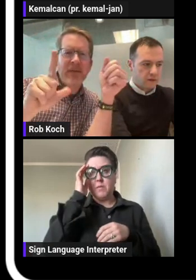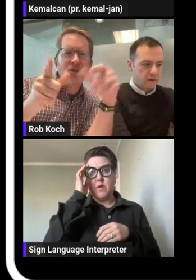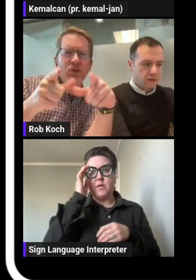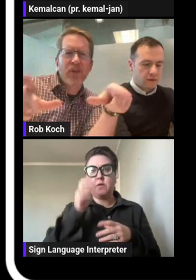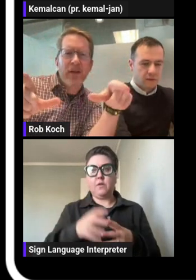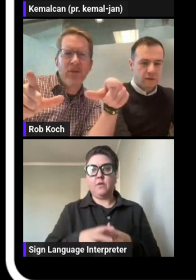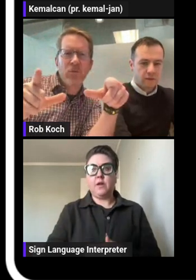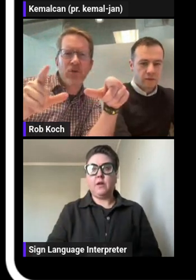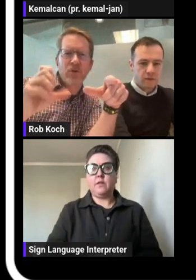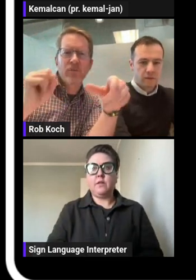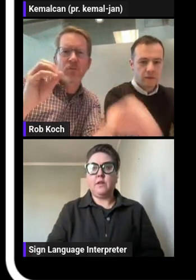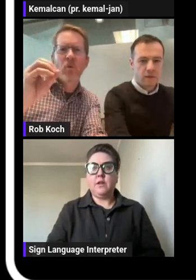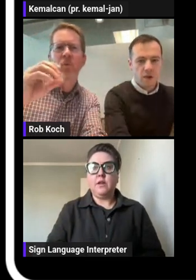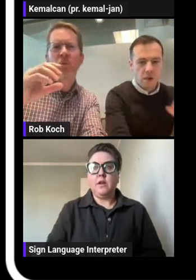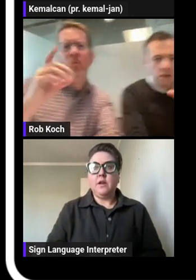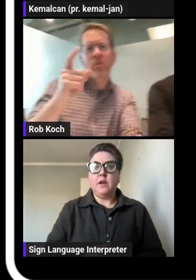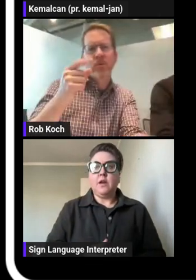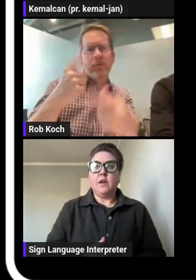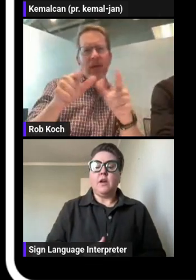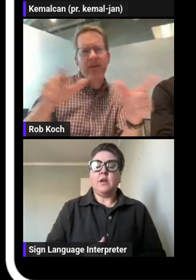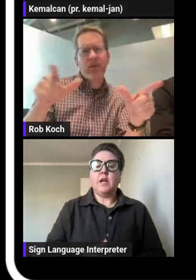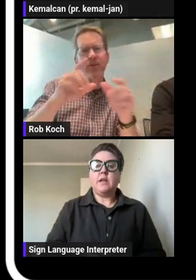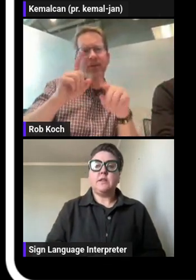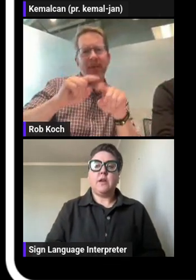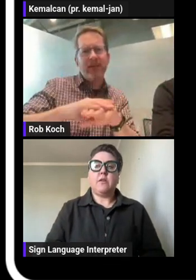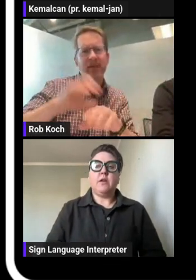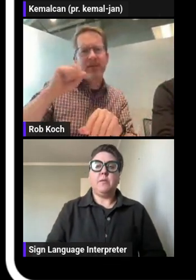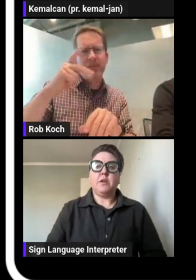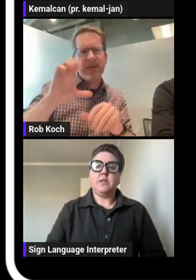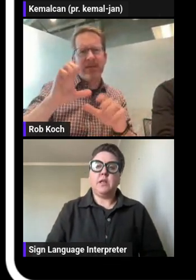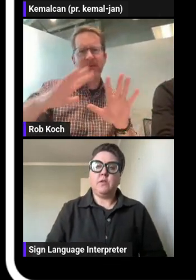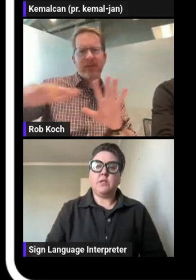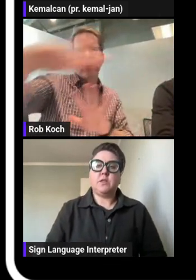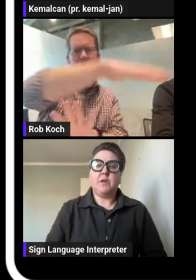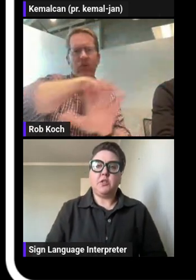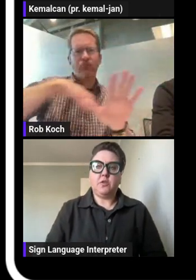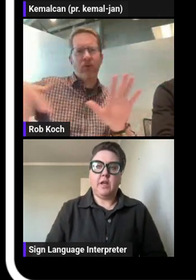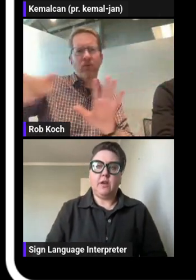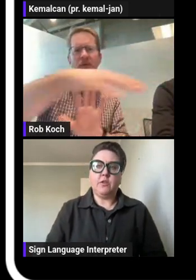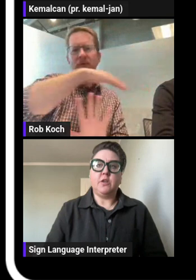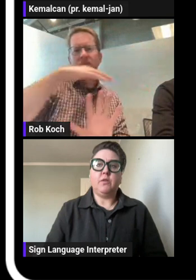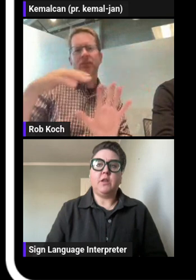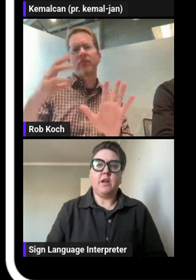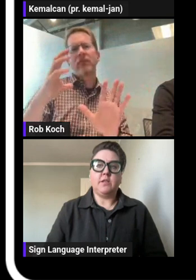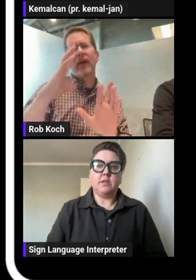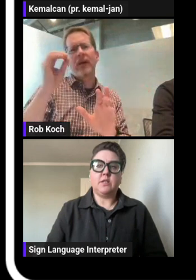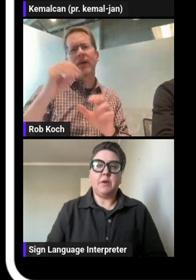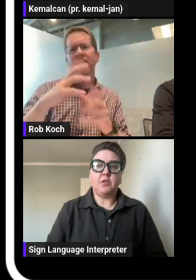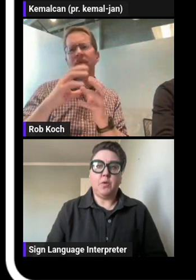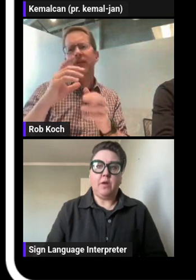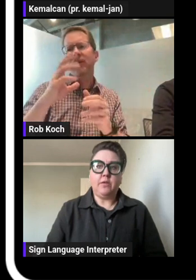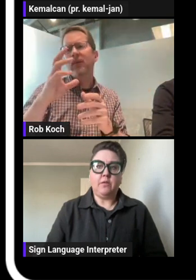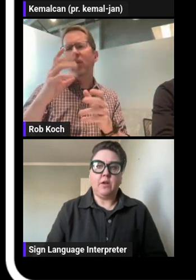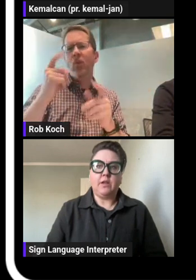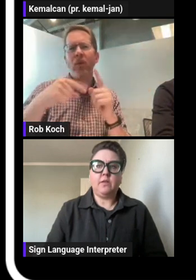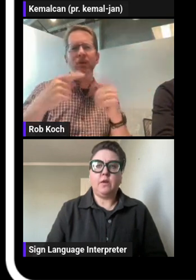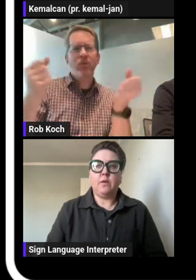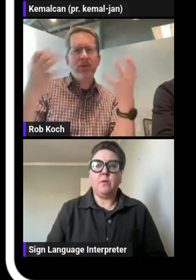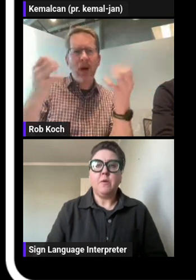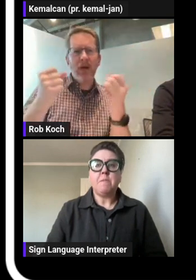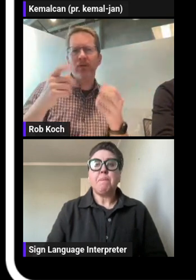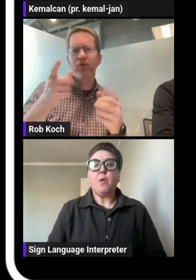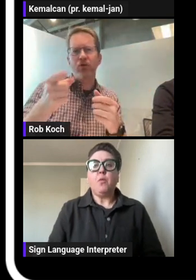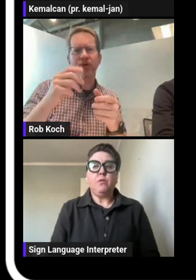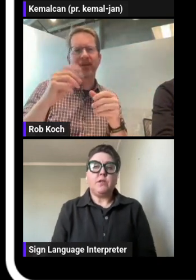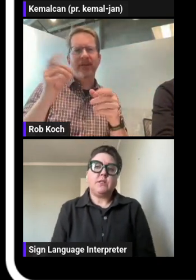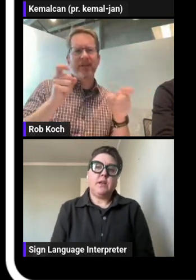So remember also that the ASL, American Sign Language, is a spatial language, and it relies on the space around it, right?